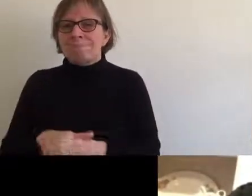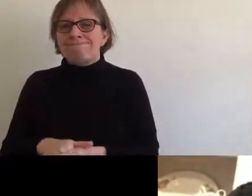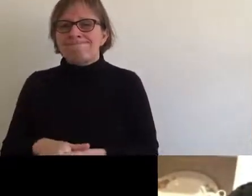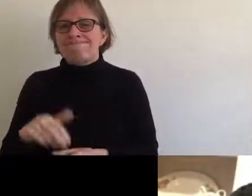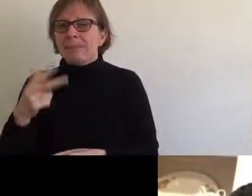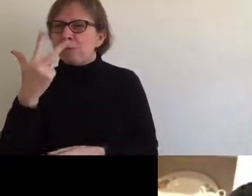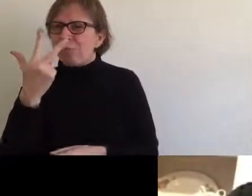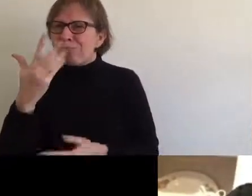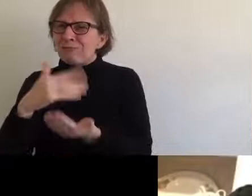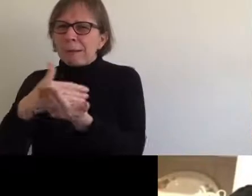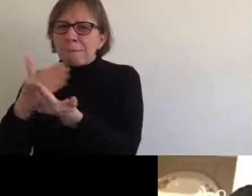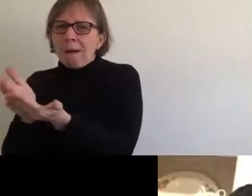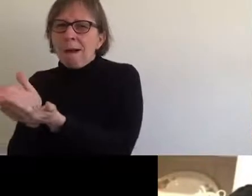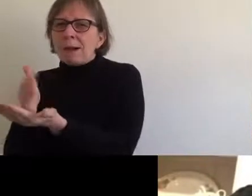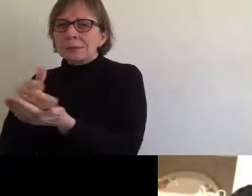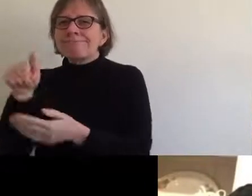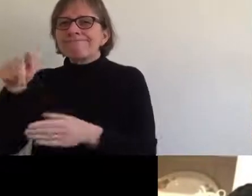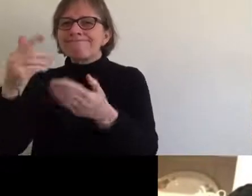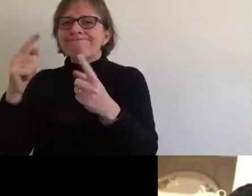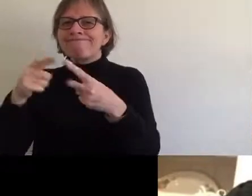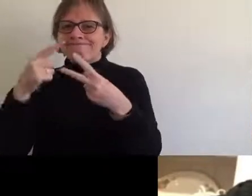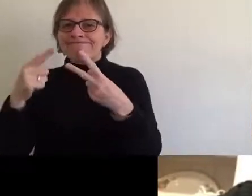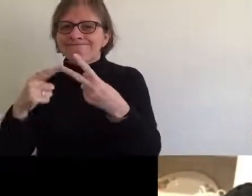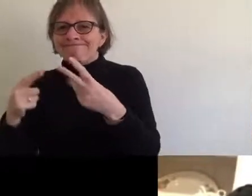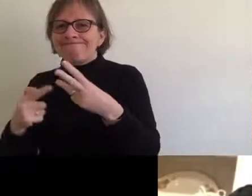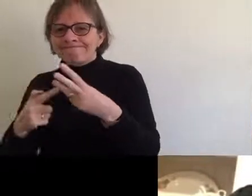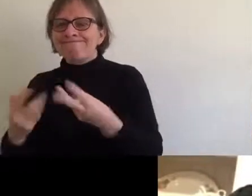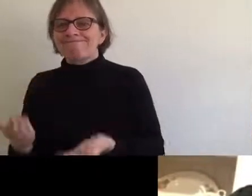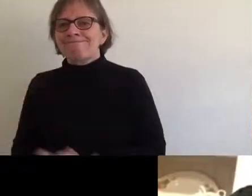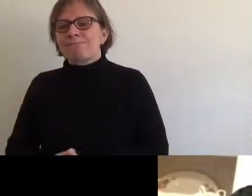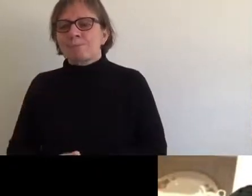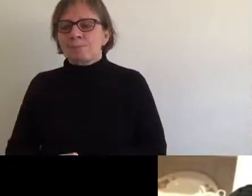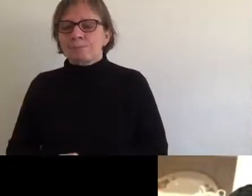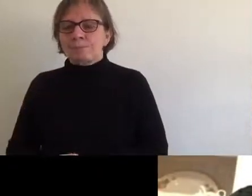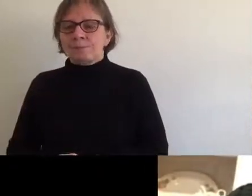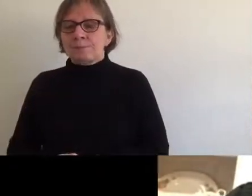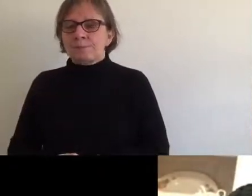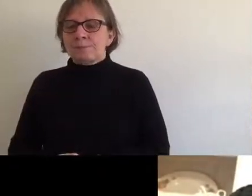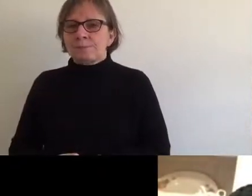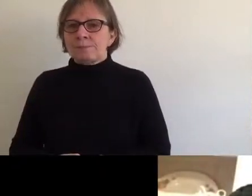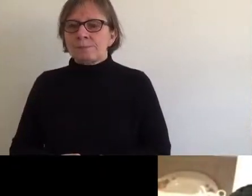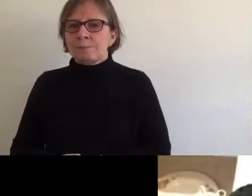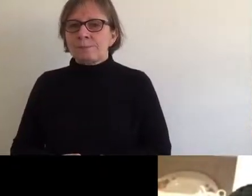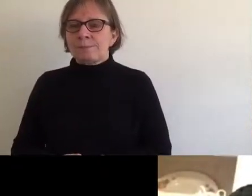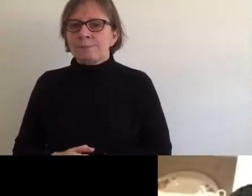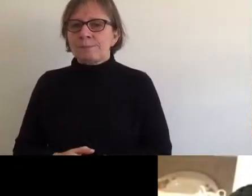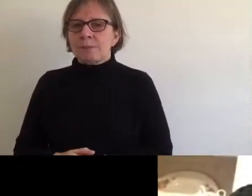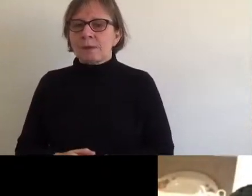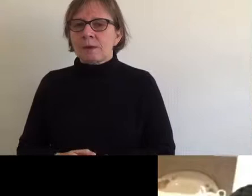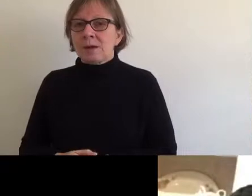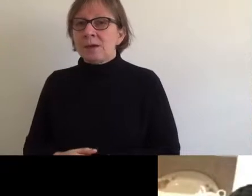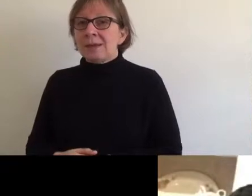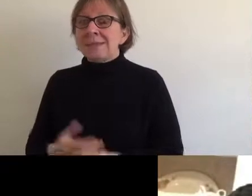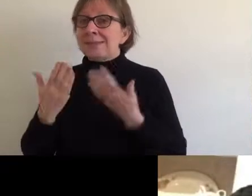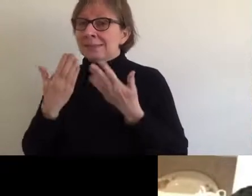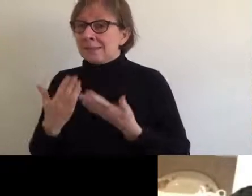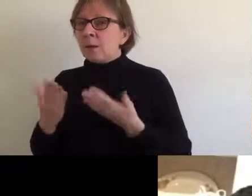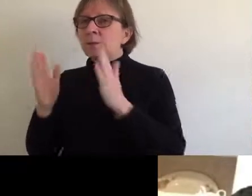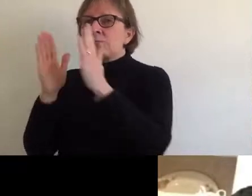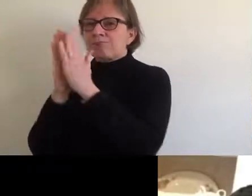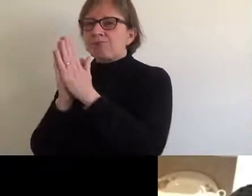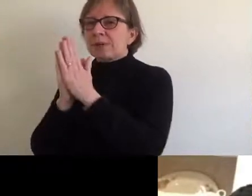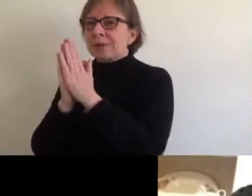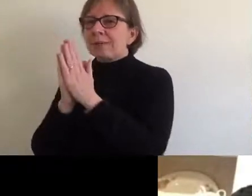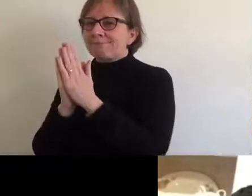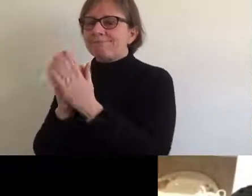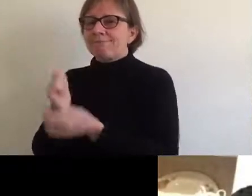three parts of the service. So thank you for that. I'd now like to start by leading us in prayer.